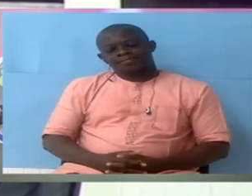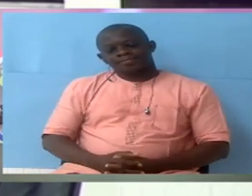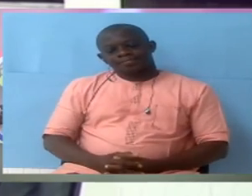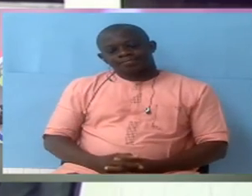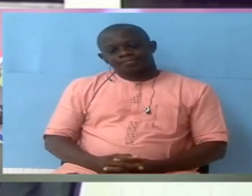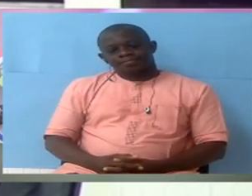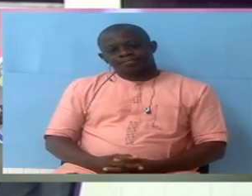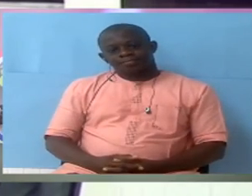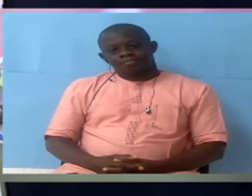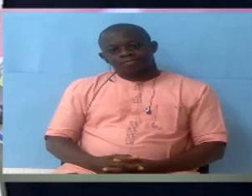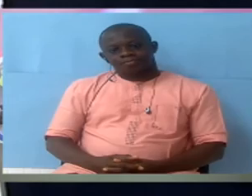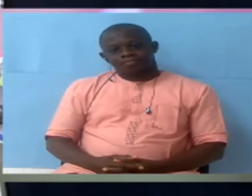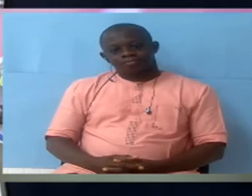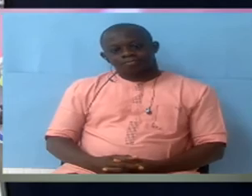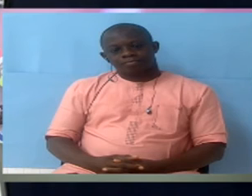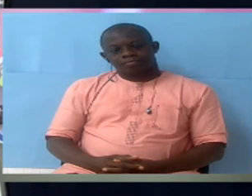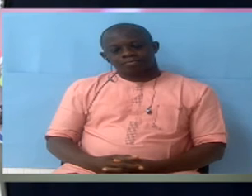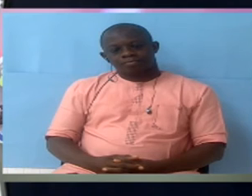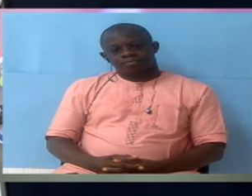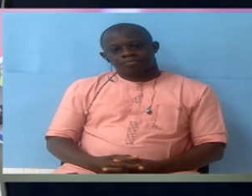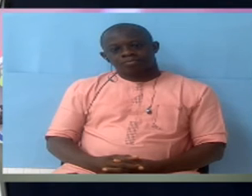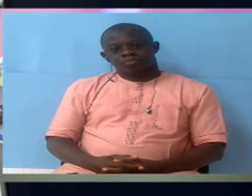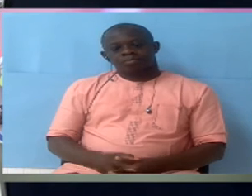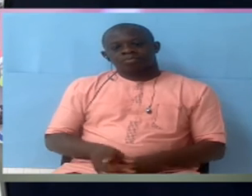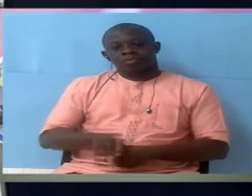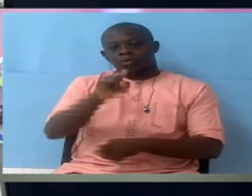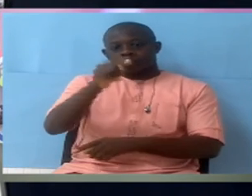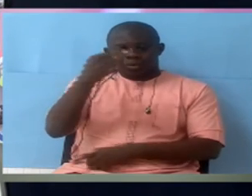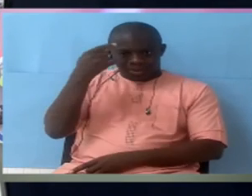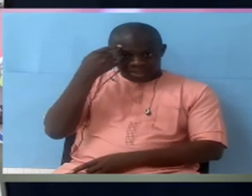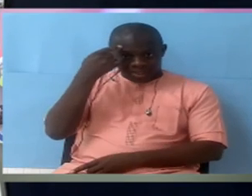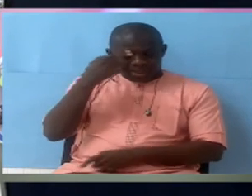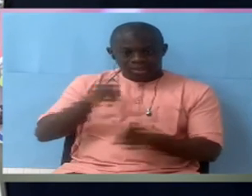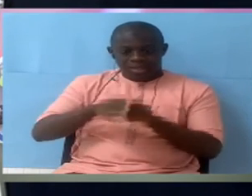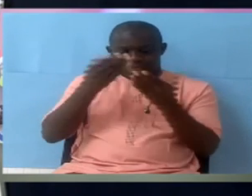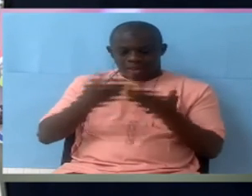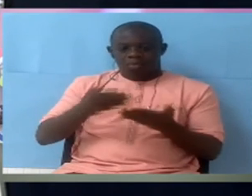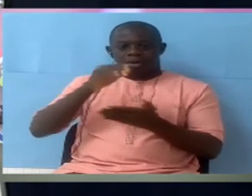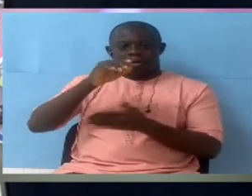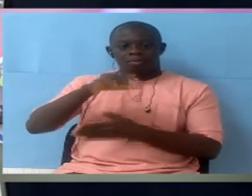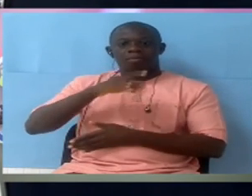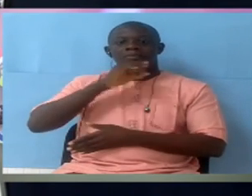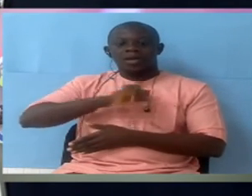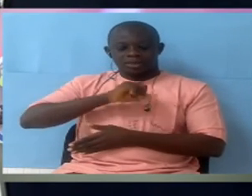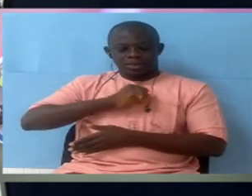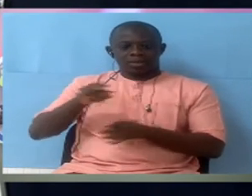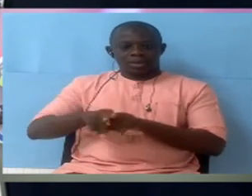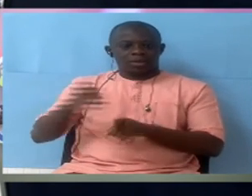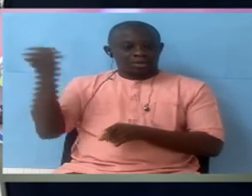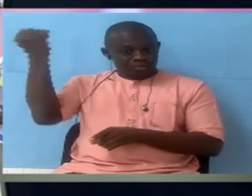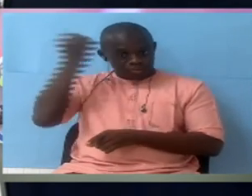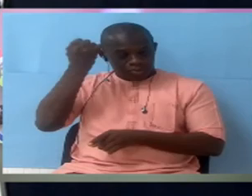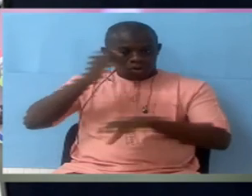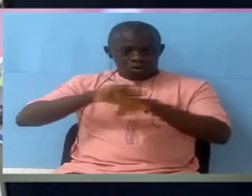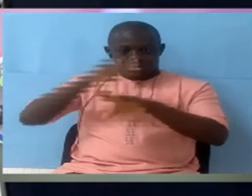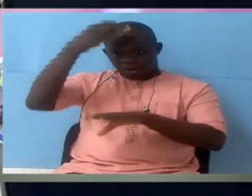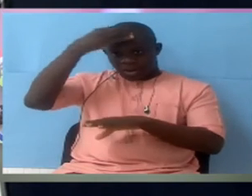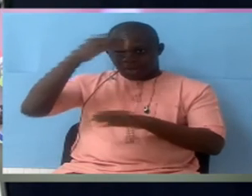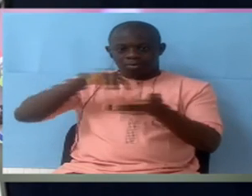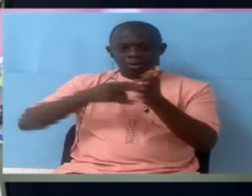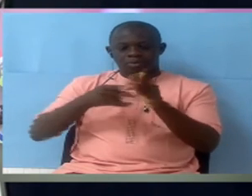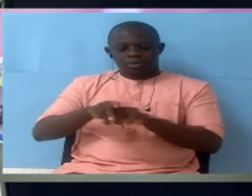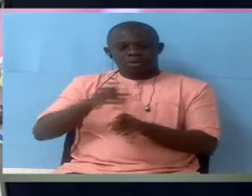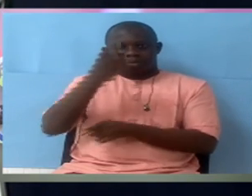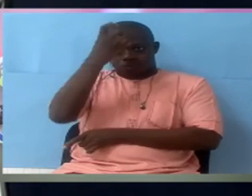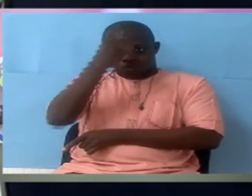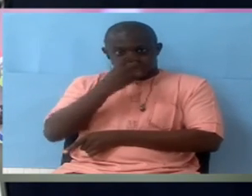And you think that him hitting you was his personal grudge against you for what